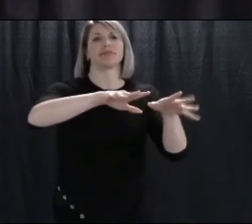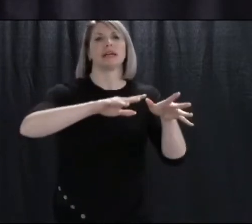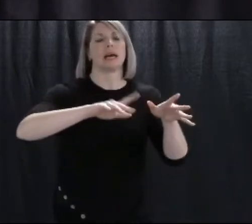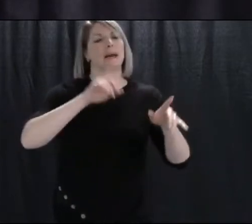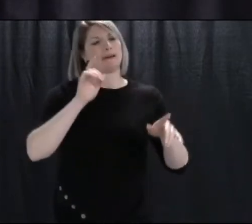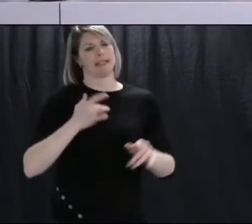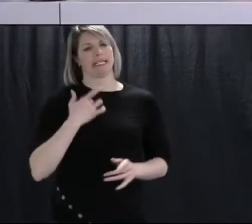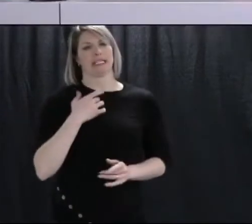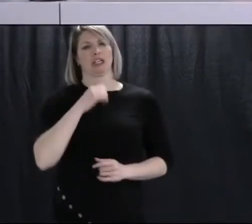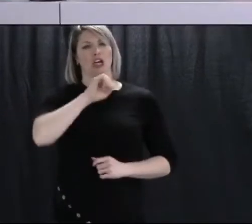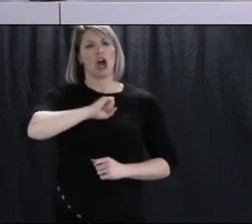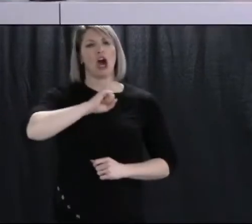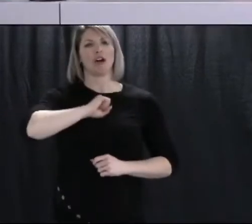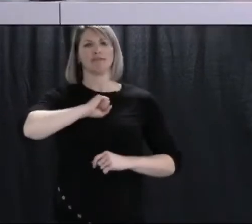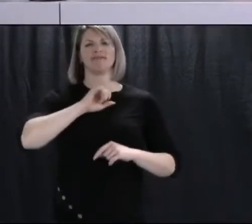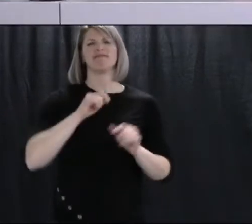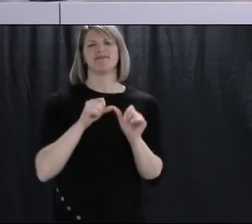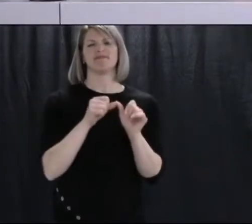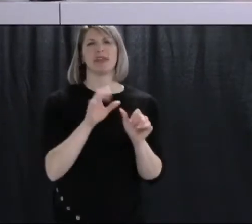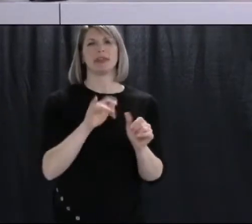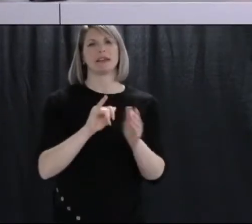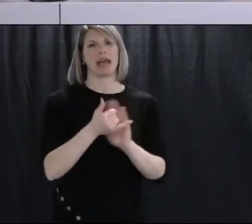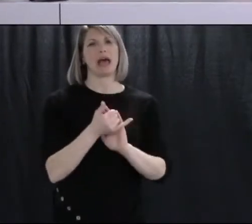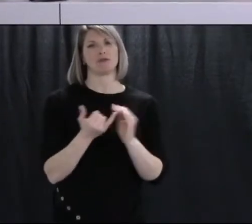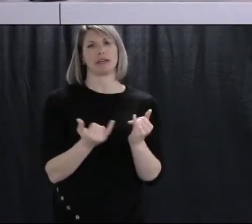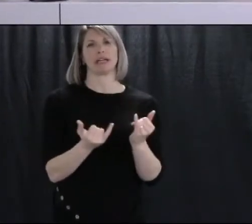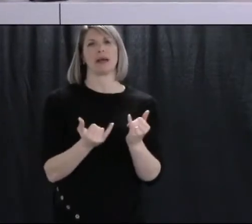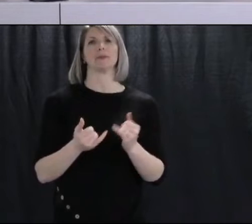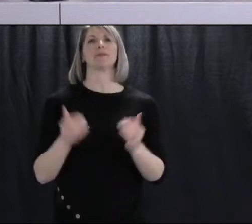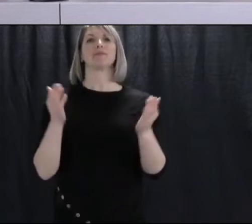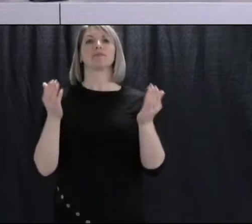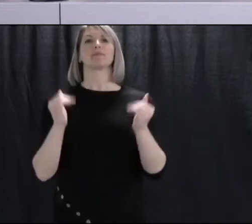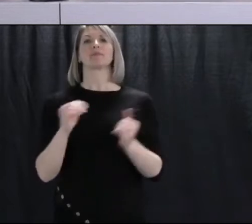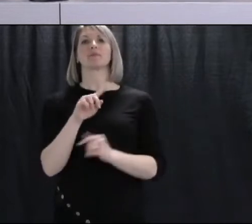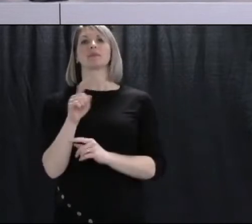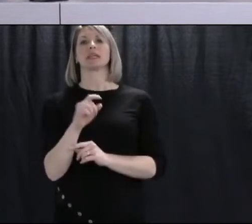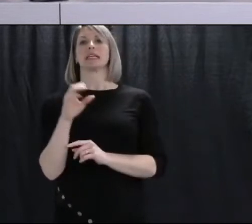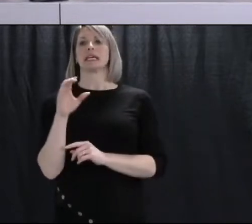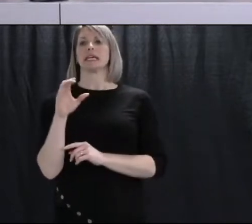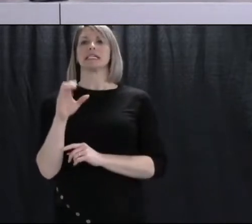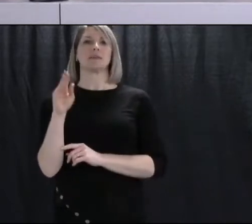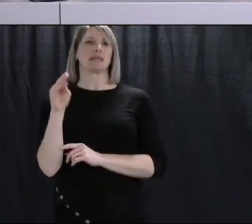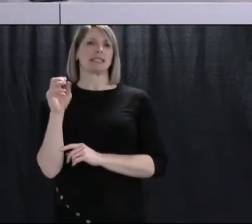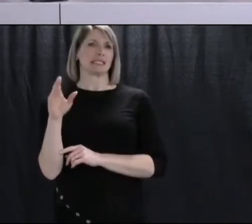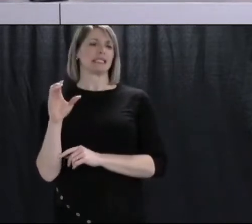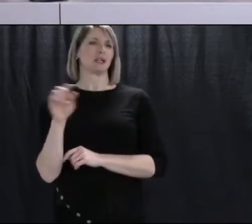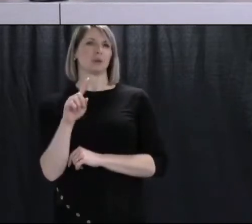Thank you. The next question is from Peter Cohen from CBC. Please go ahead.